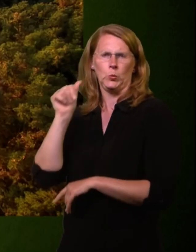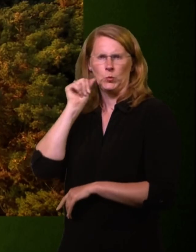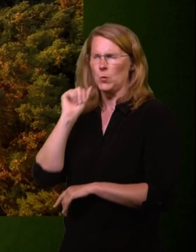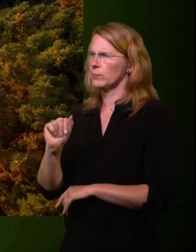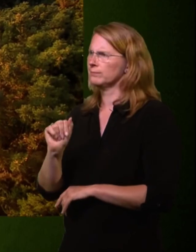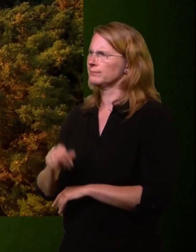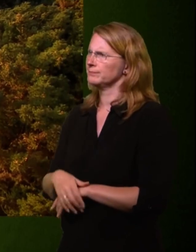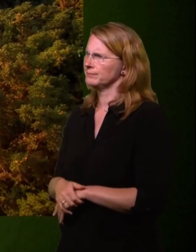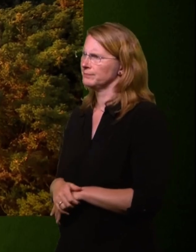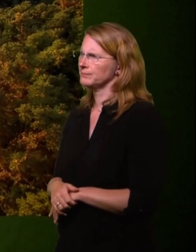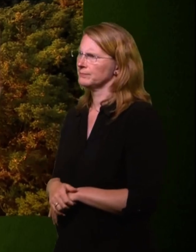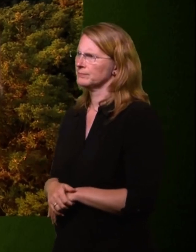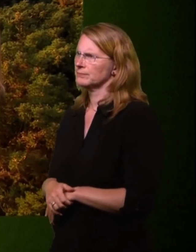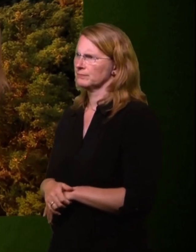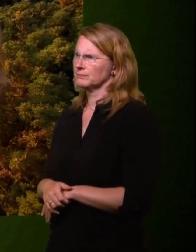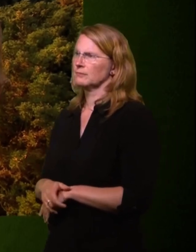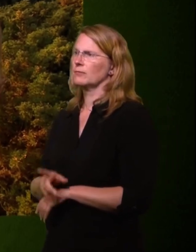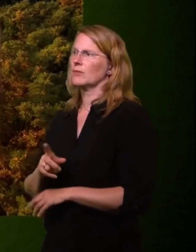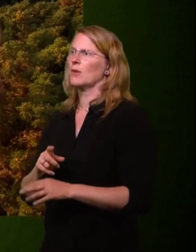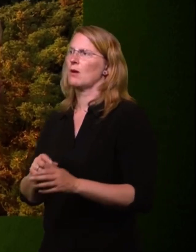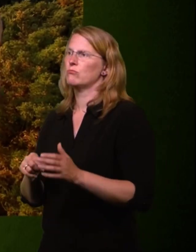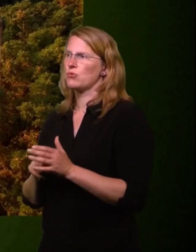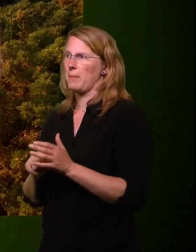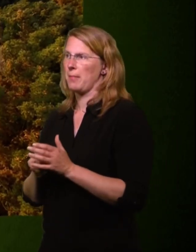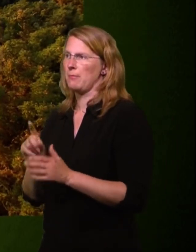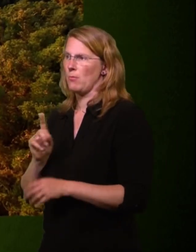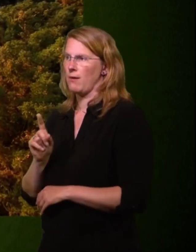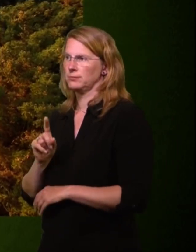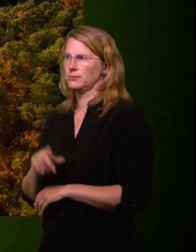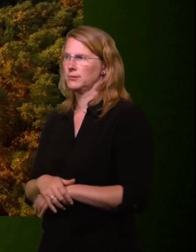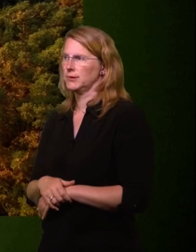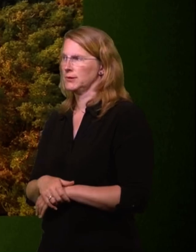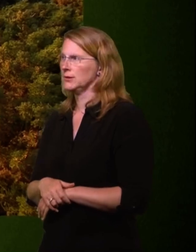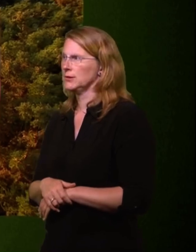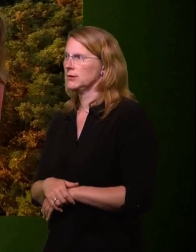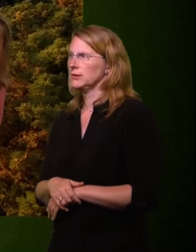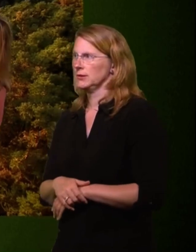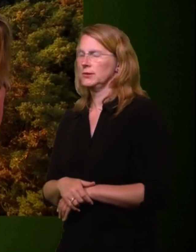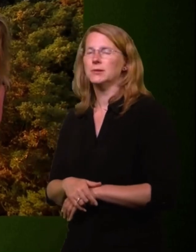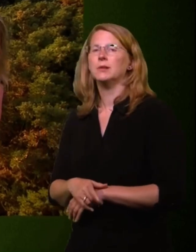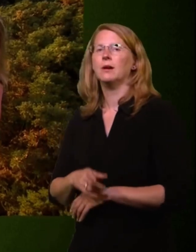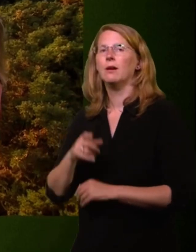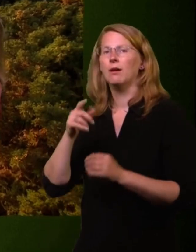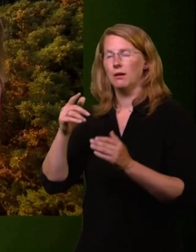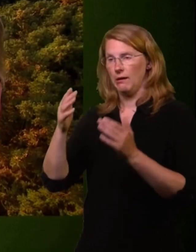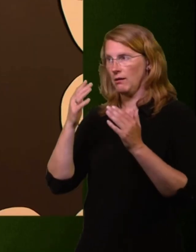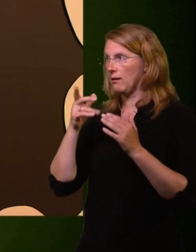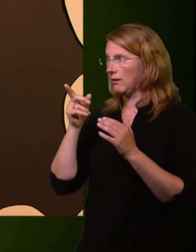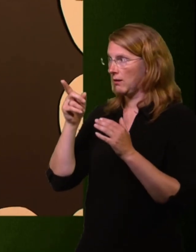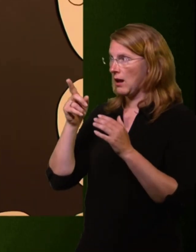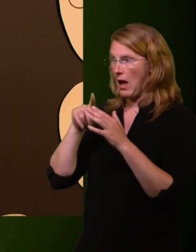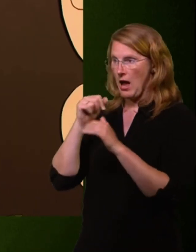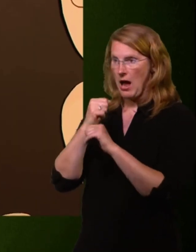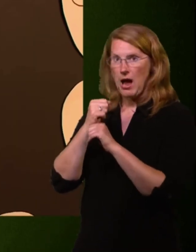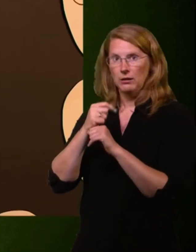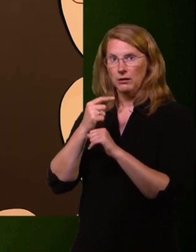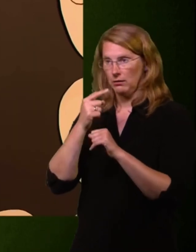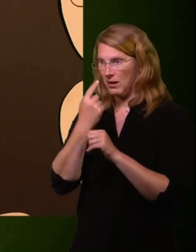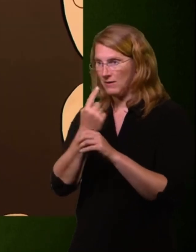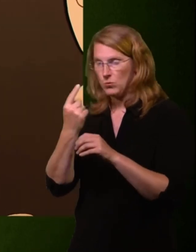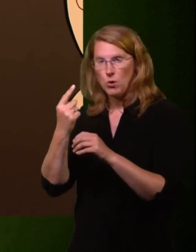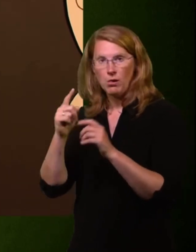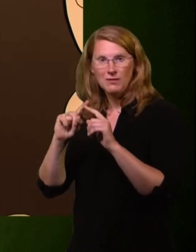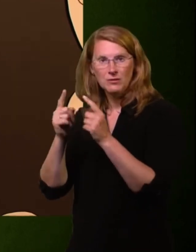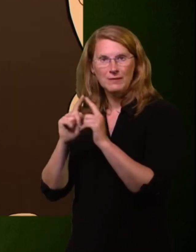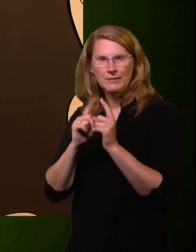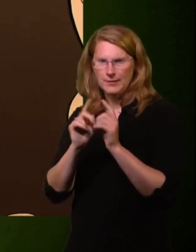But the problem with that is that you can't therefore identify your eggs as individuals if they're all identical. So what